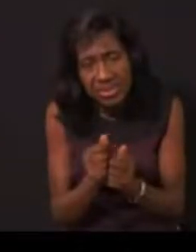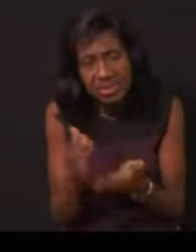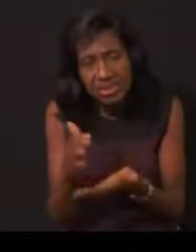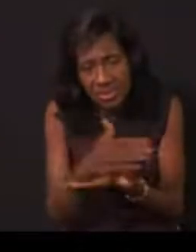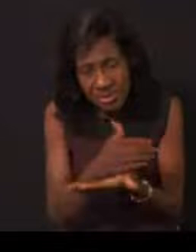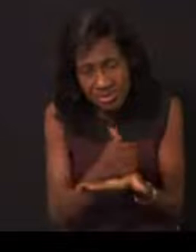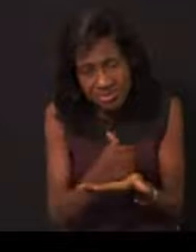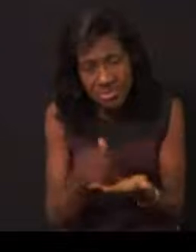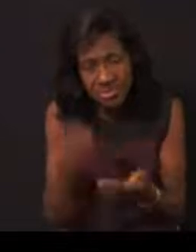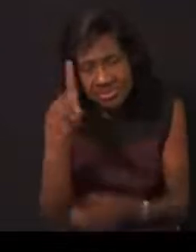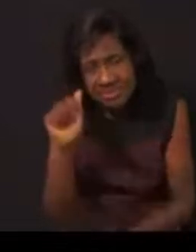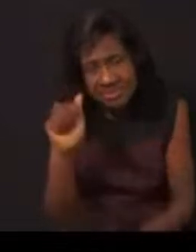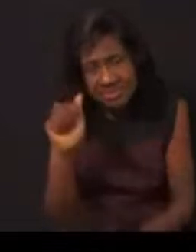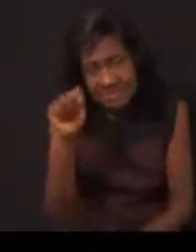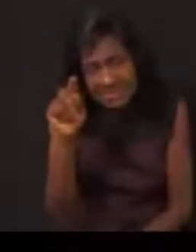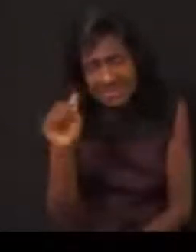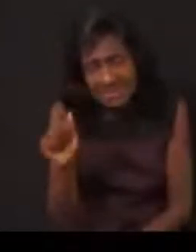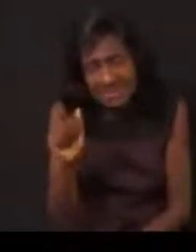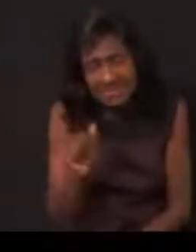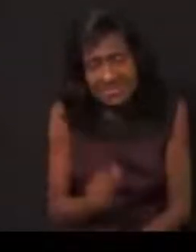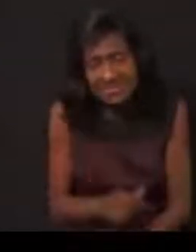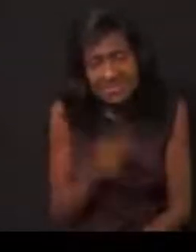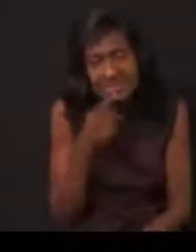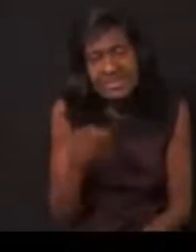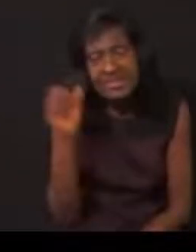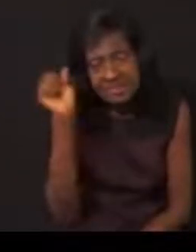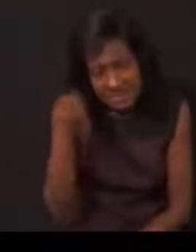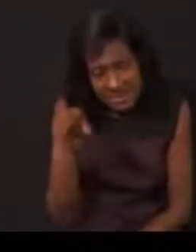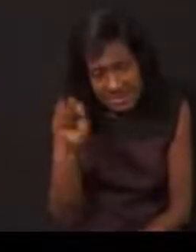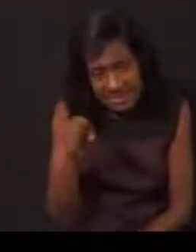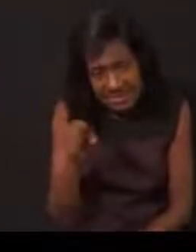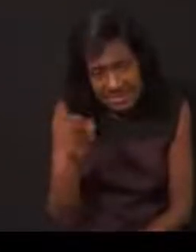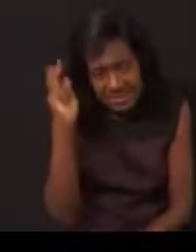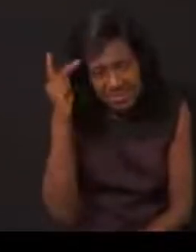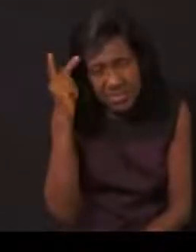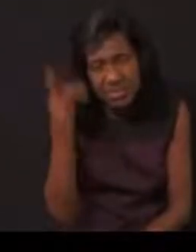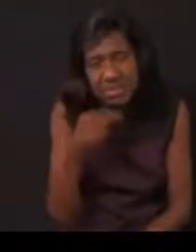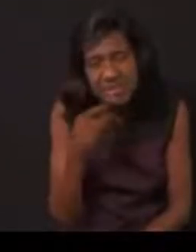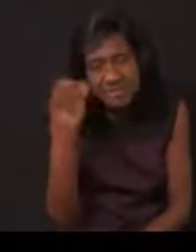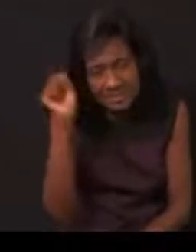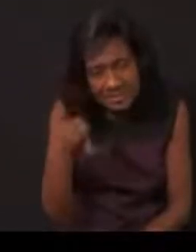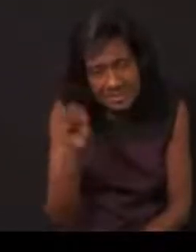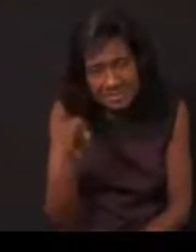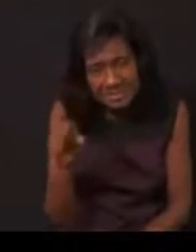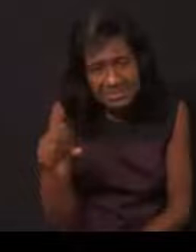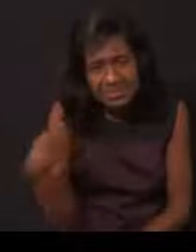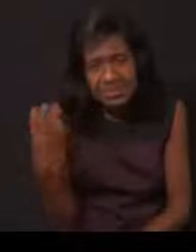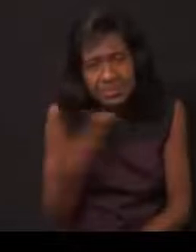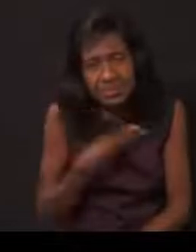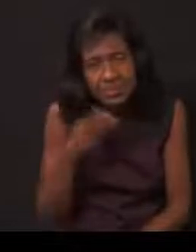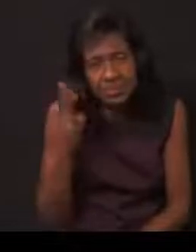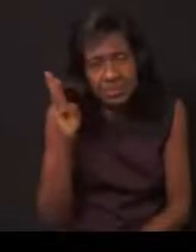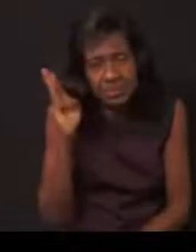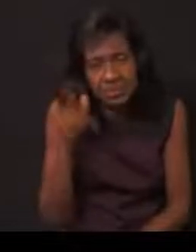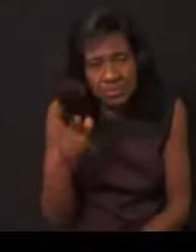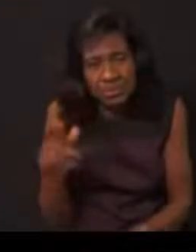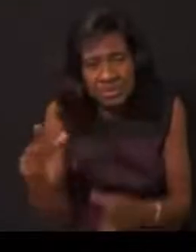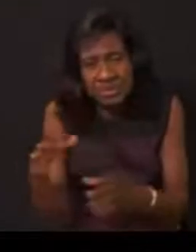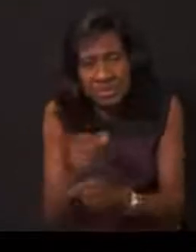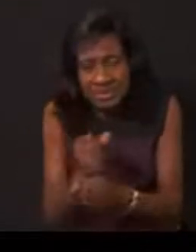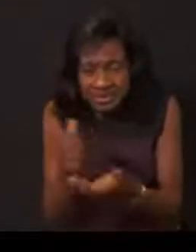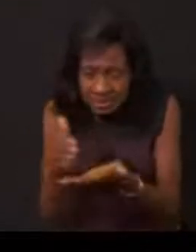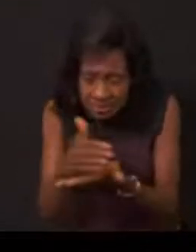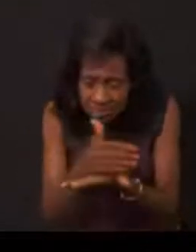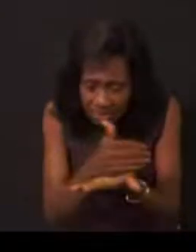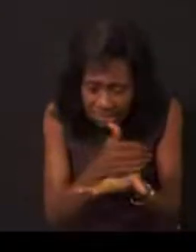Well, let me just say initially, in general, yes, we are looking at gathering more and more data. Obviously, this